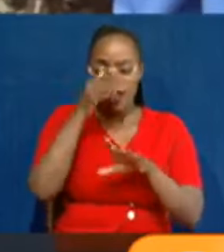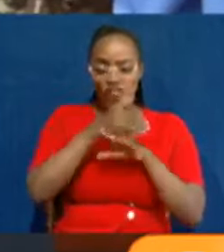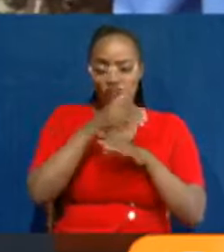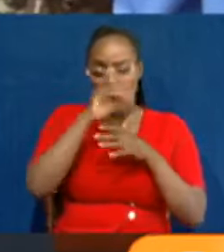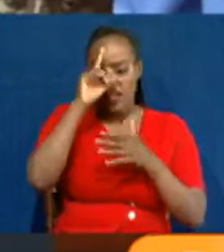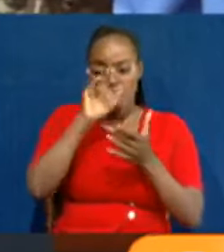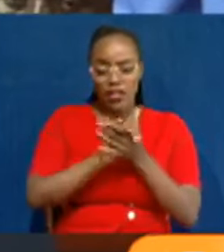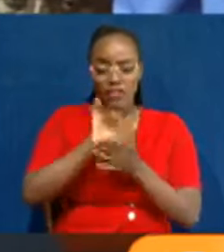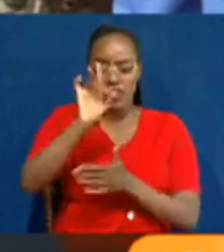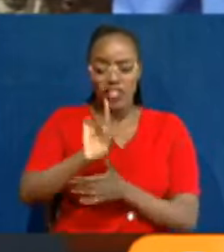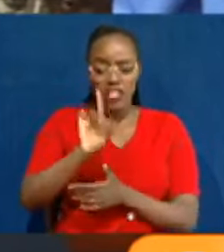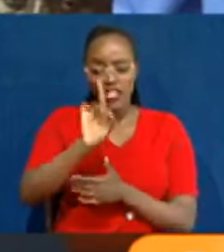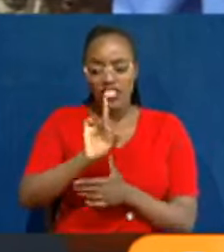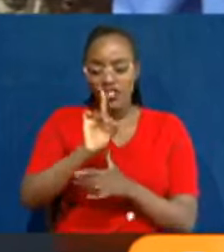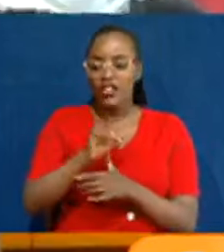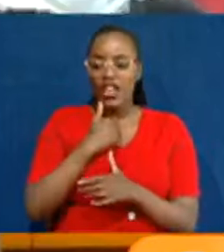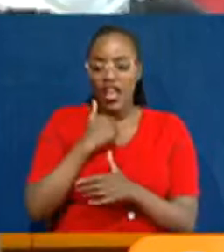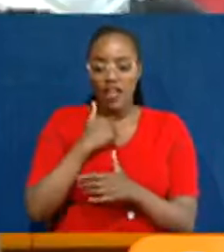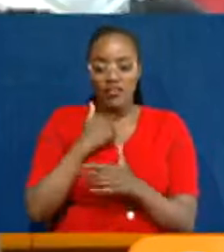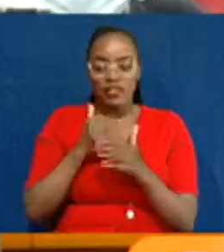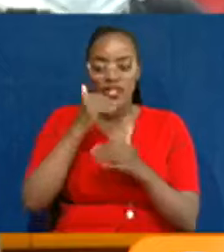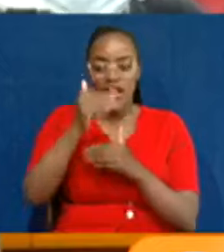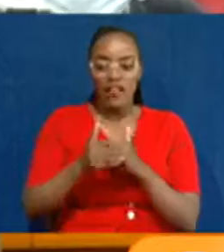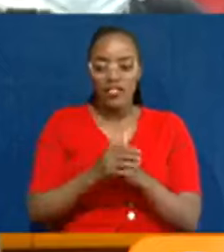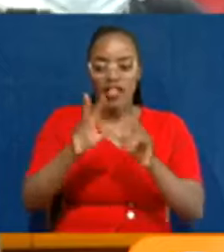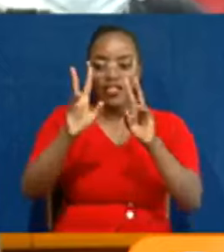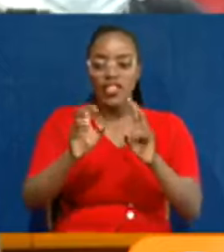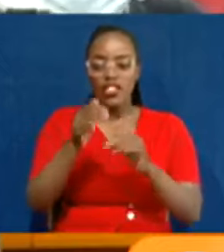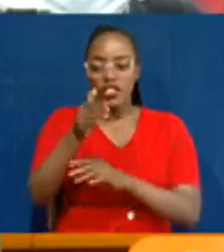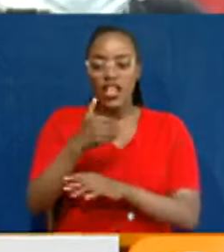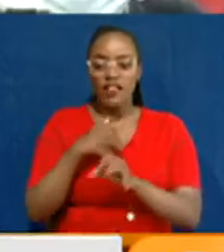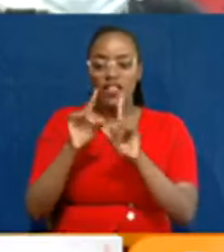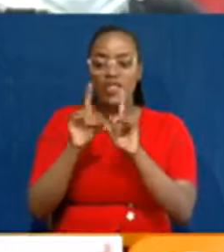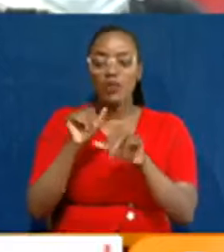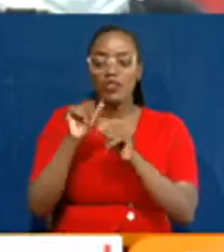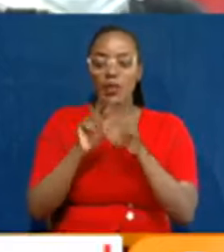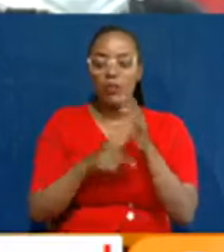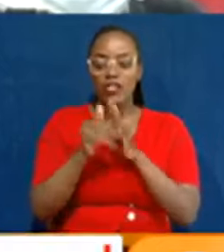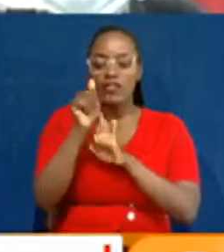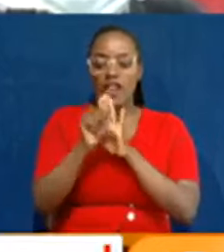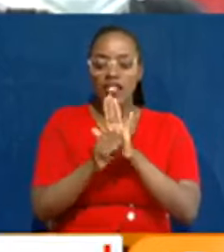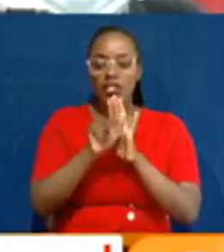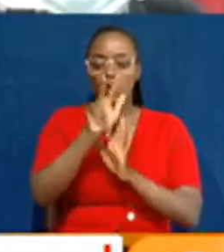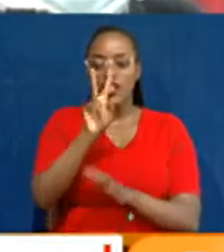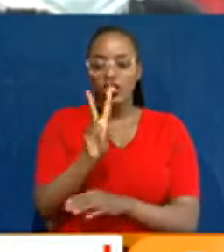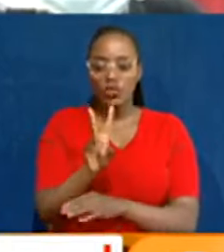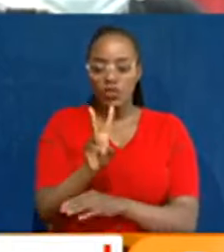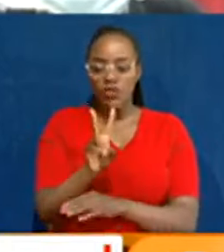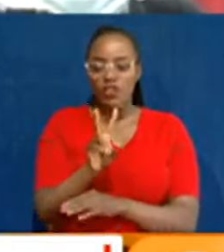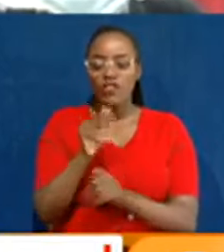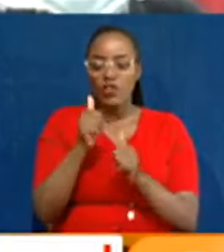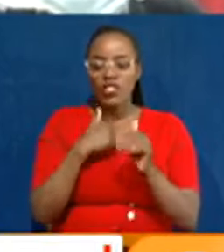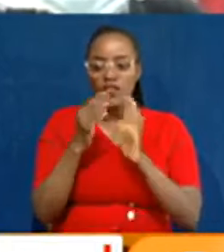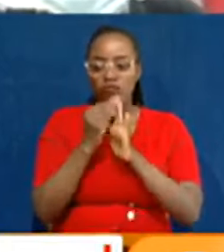religious victory thereafter. The matter before you is a question of Article 32, read all the